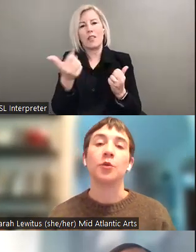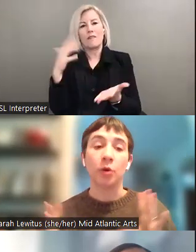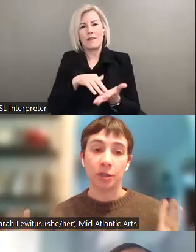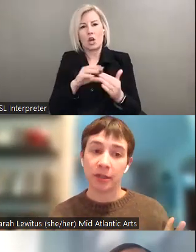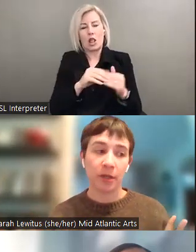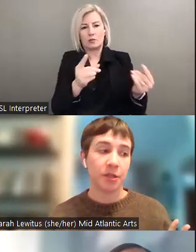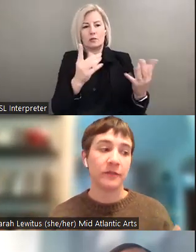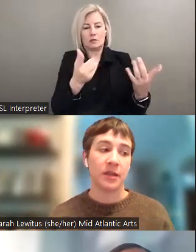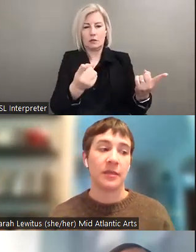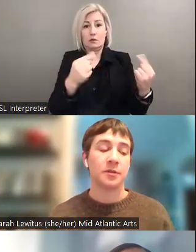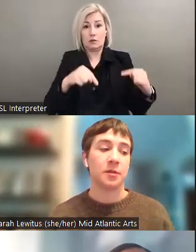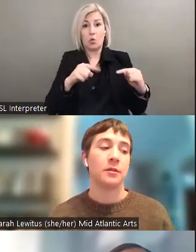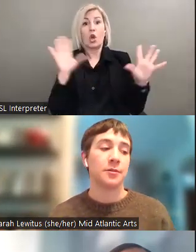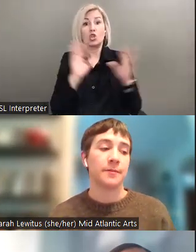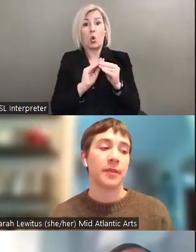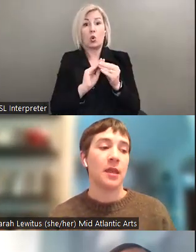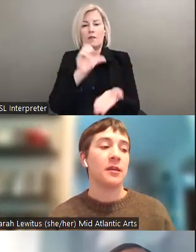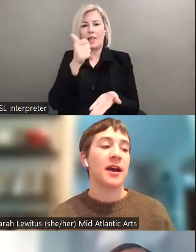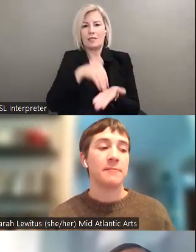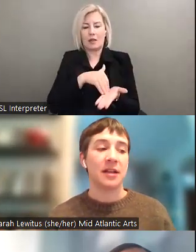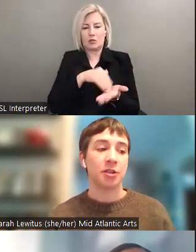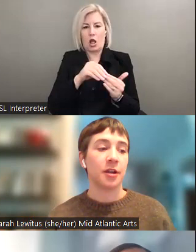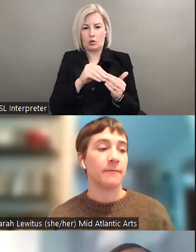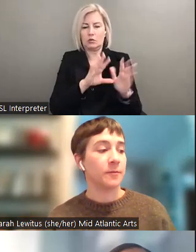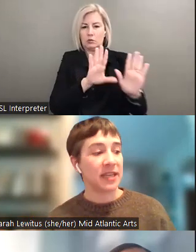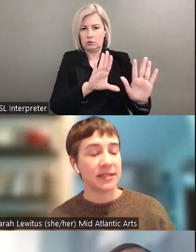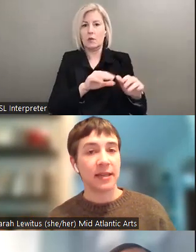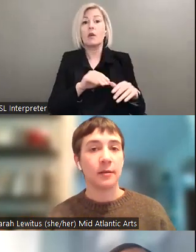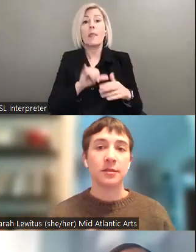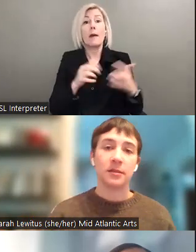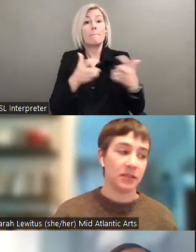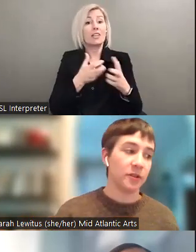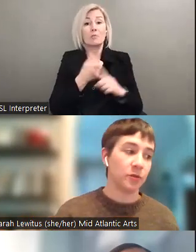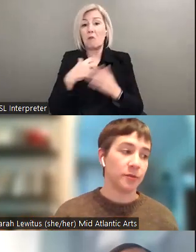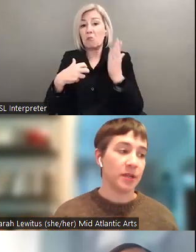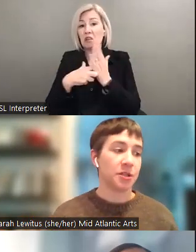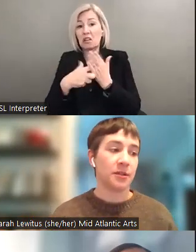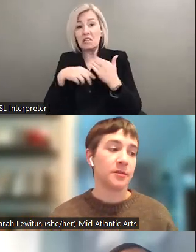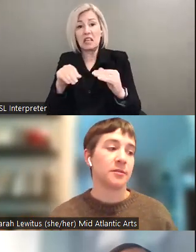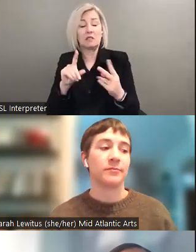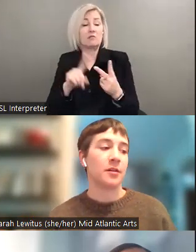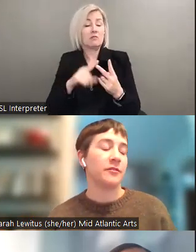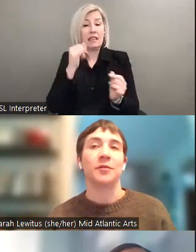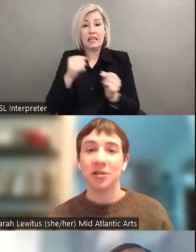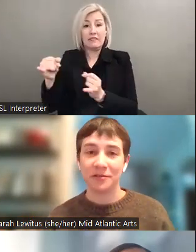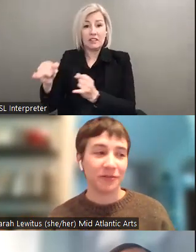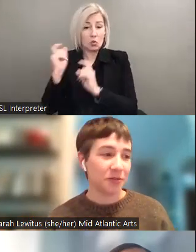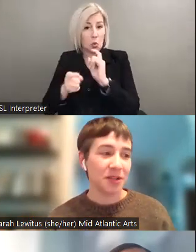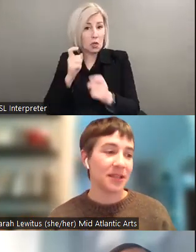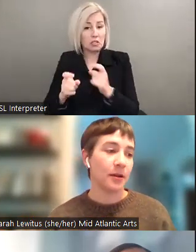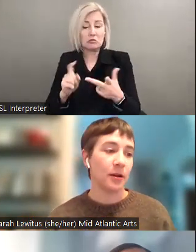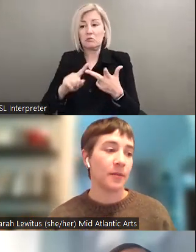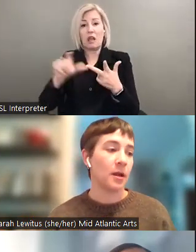a total project budget of $10,000. That match could come from ticket sales, individual donations, other